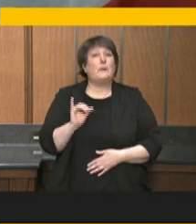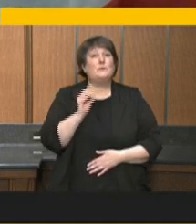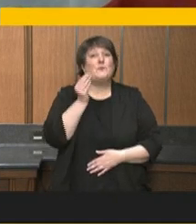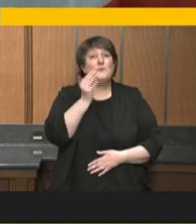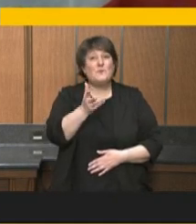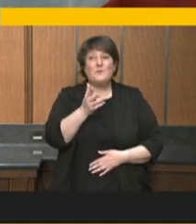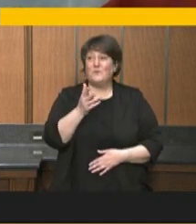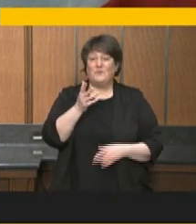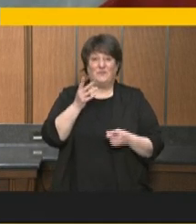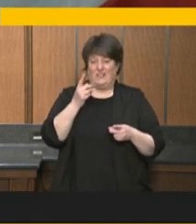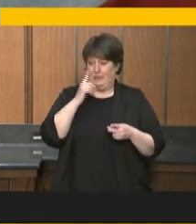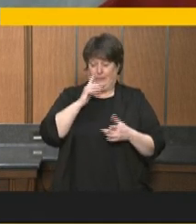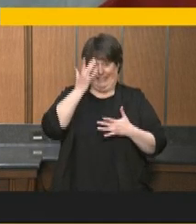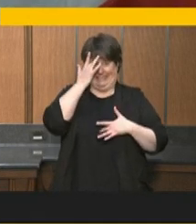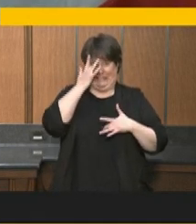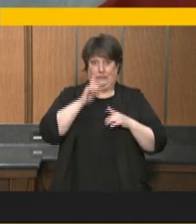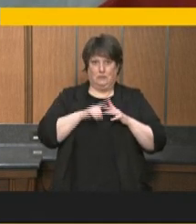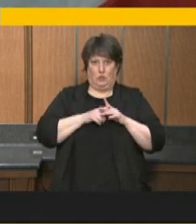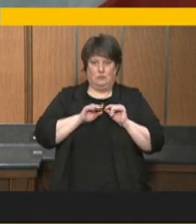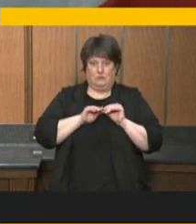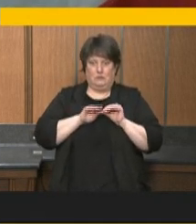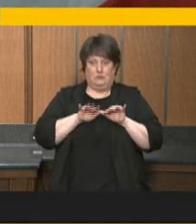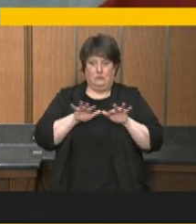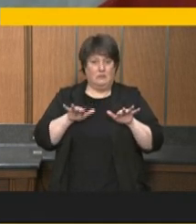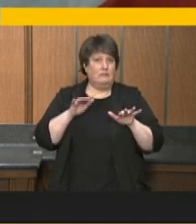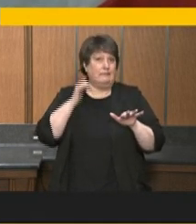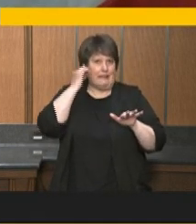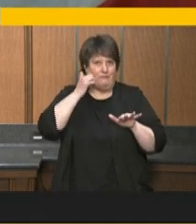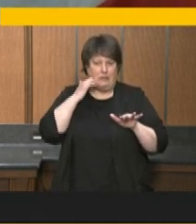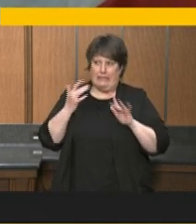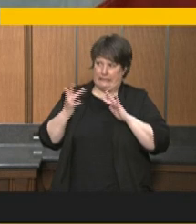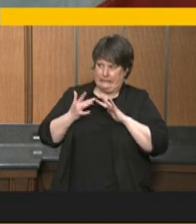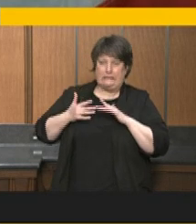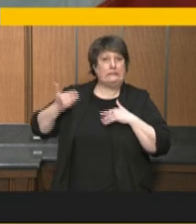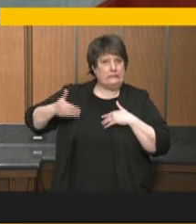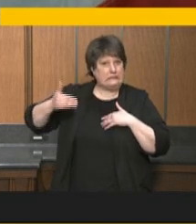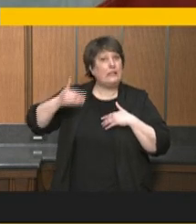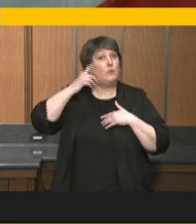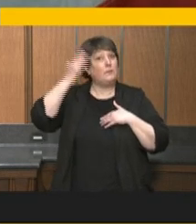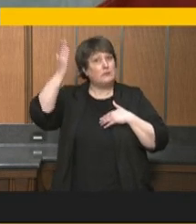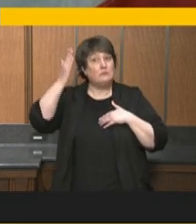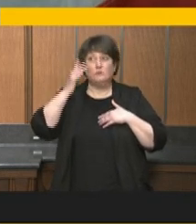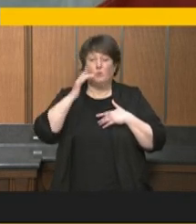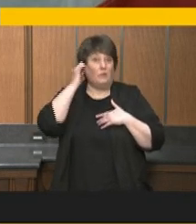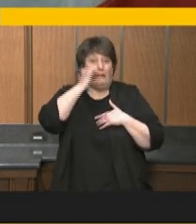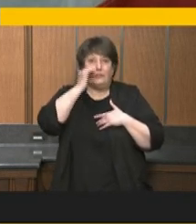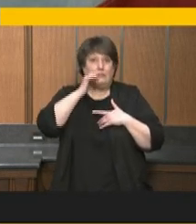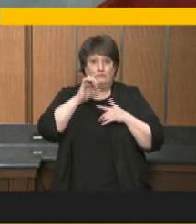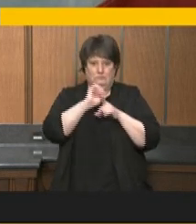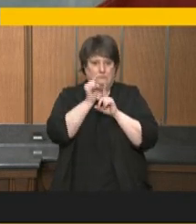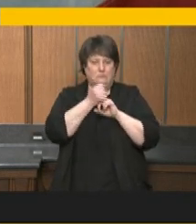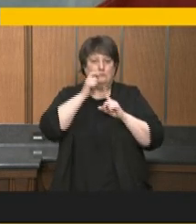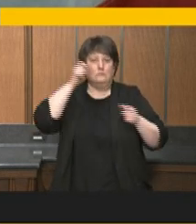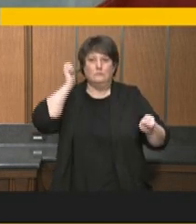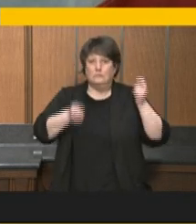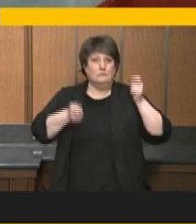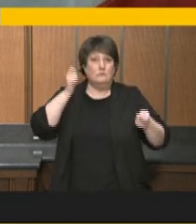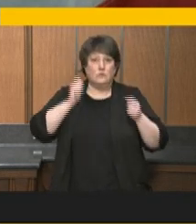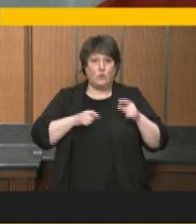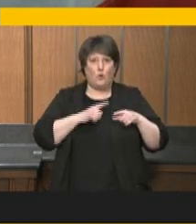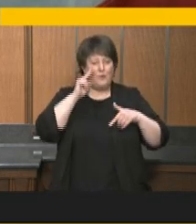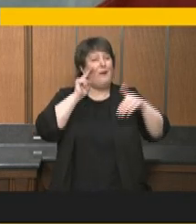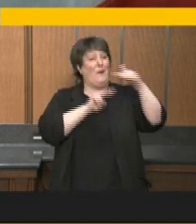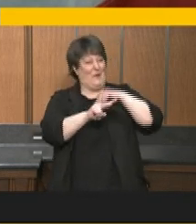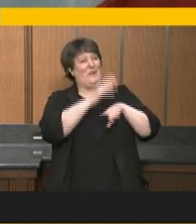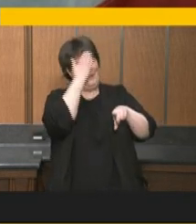of the outbreak, as you know, we've been talking daily. Obviously, the situation evolves daily. And sometimes what we thought we knew about this brand